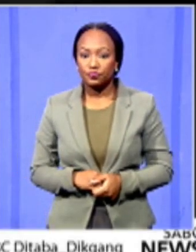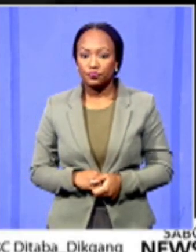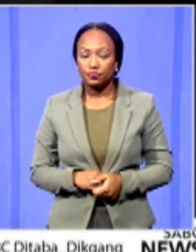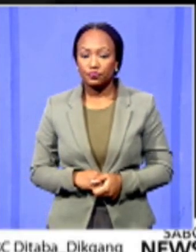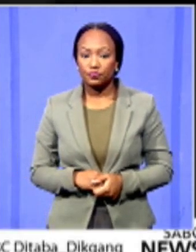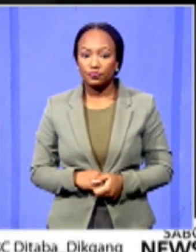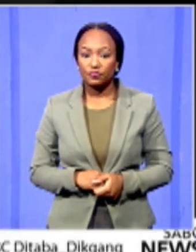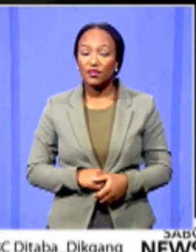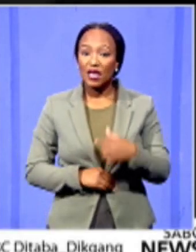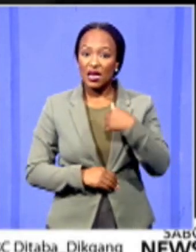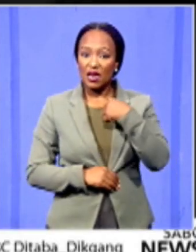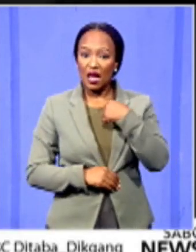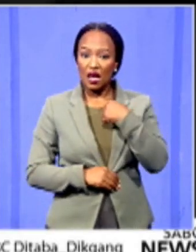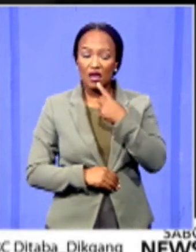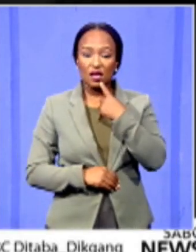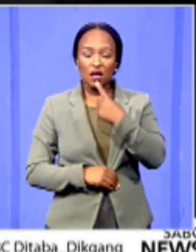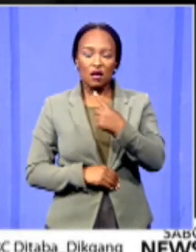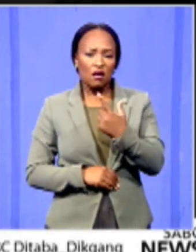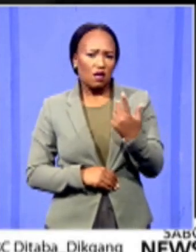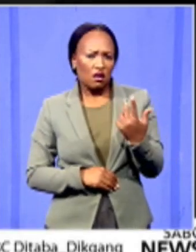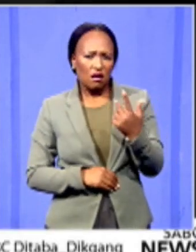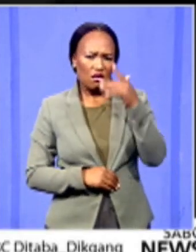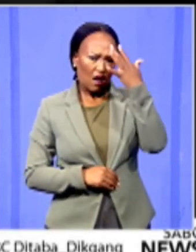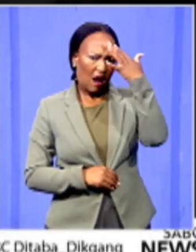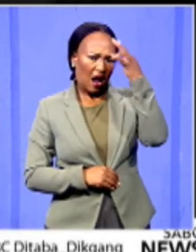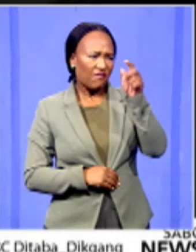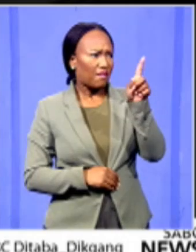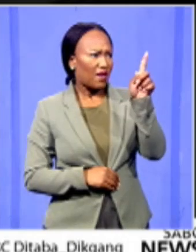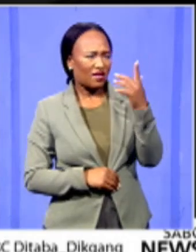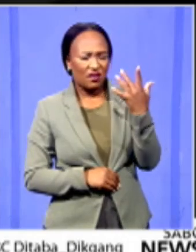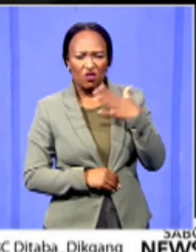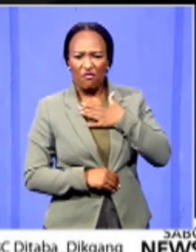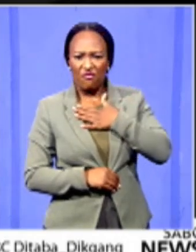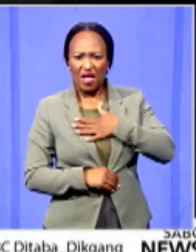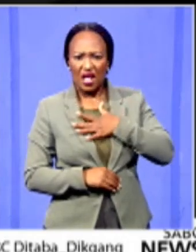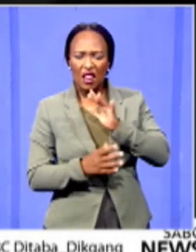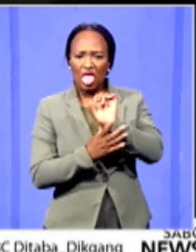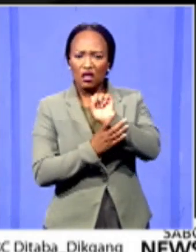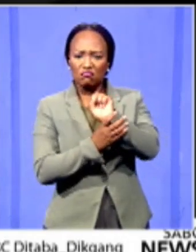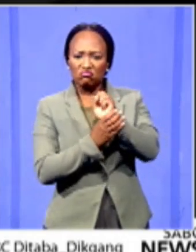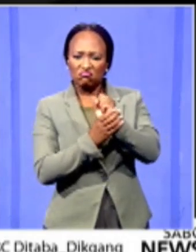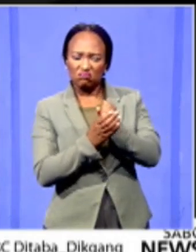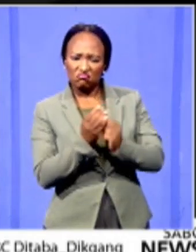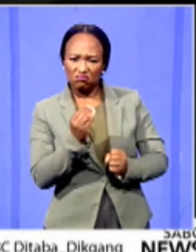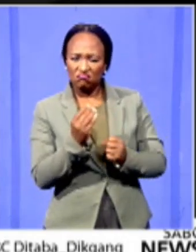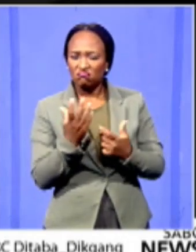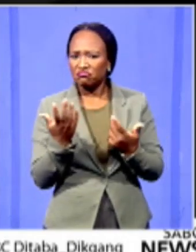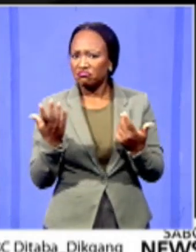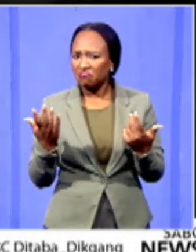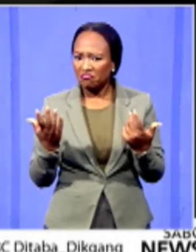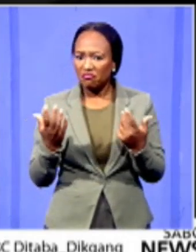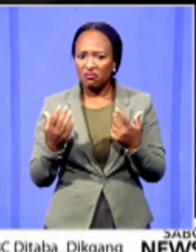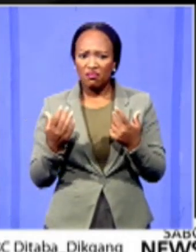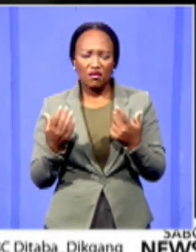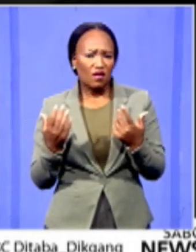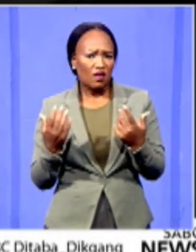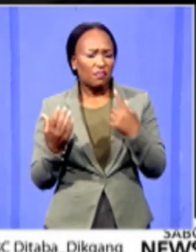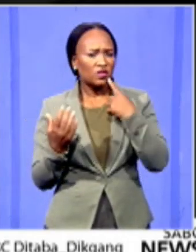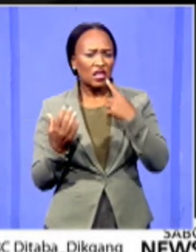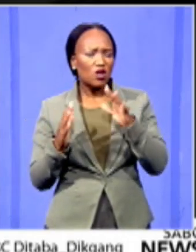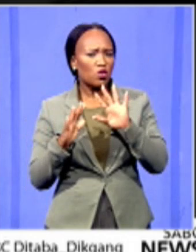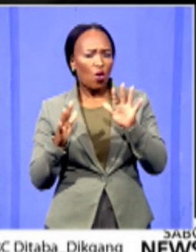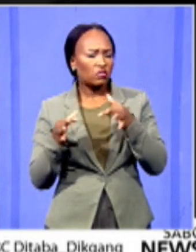Nna ke re puso ya rona mane ya swabisa ke nagana ya ema nokeng bafaladi e ka ba erile ga ya tolose letlha ba ba